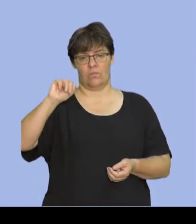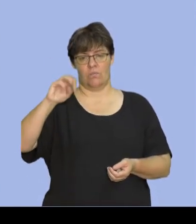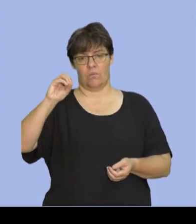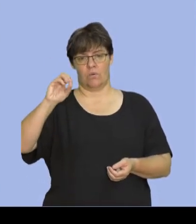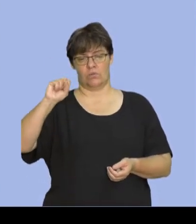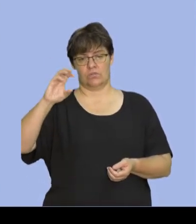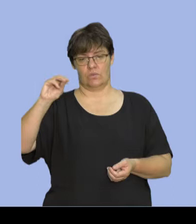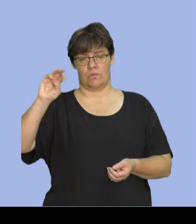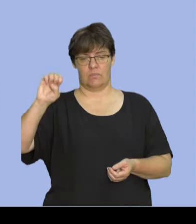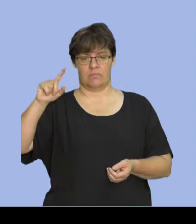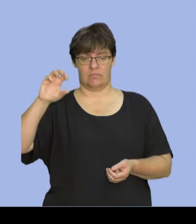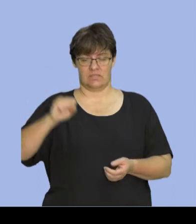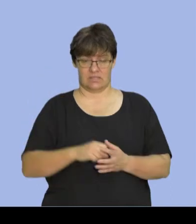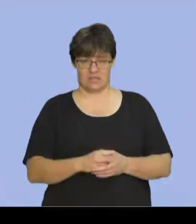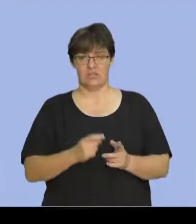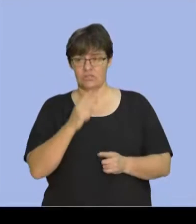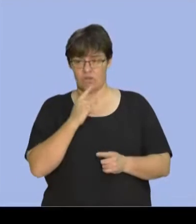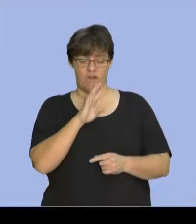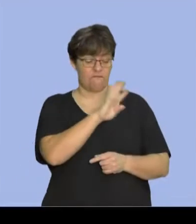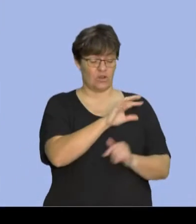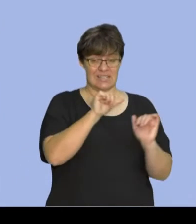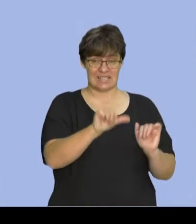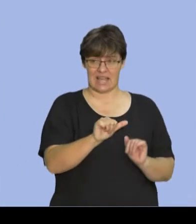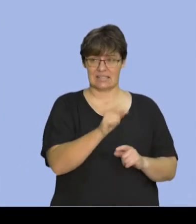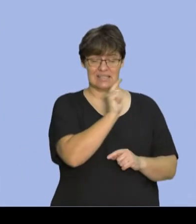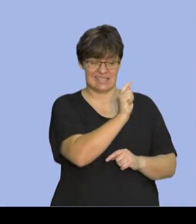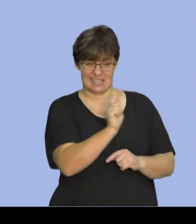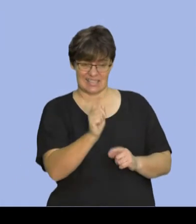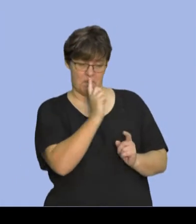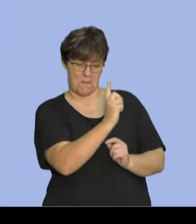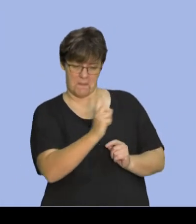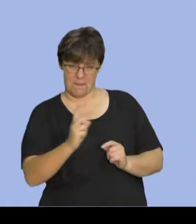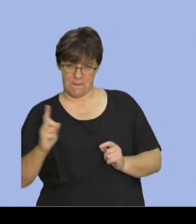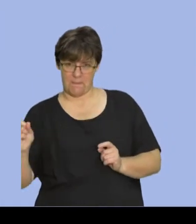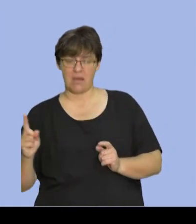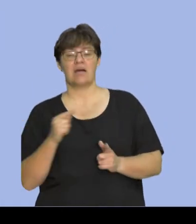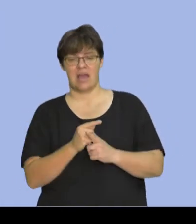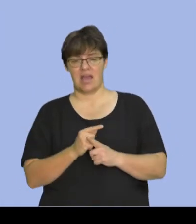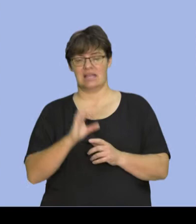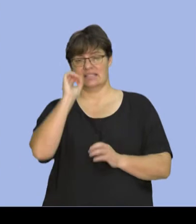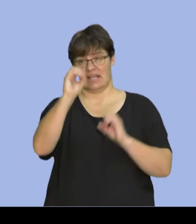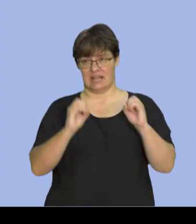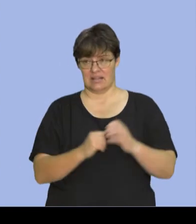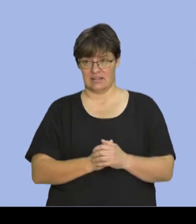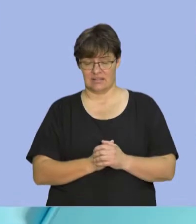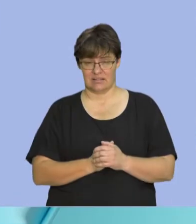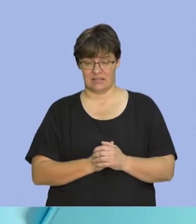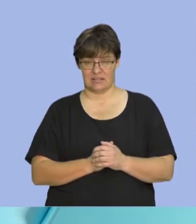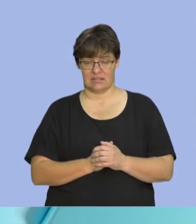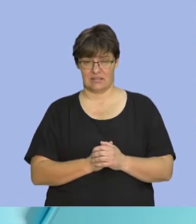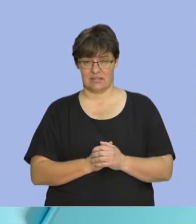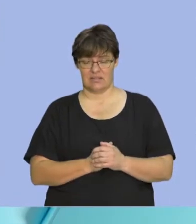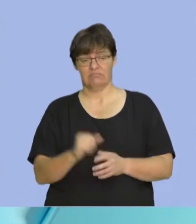would be 46 of these chromosomes in a somatic cell. So guys, we've looked